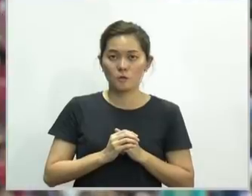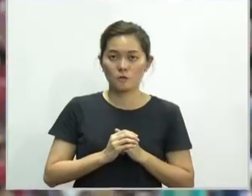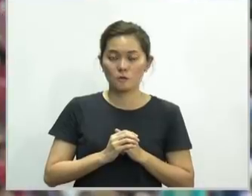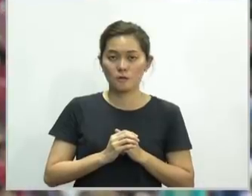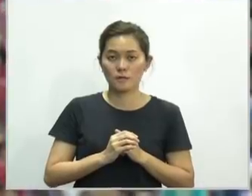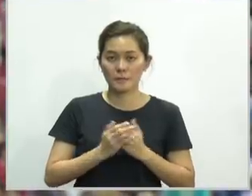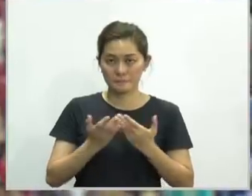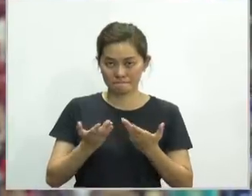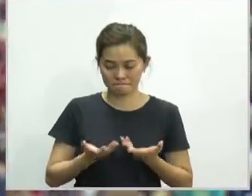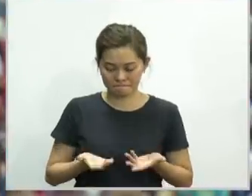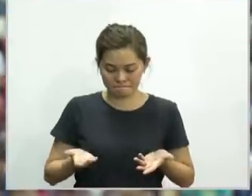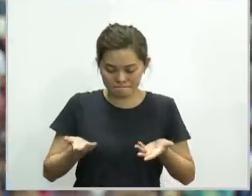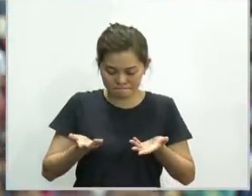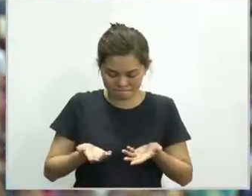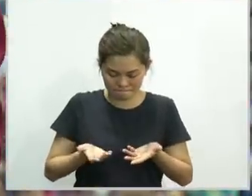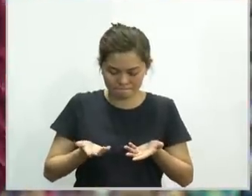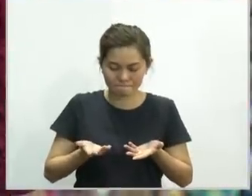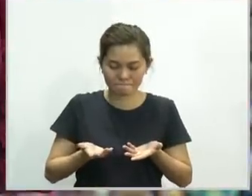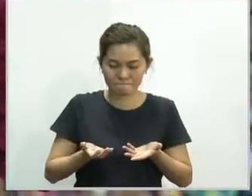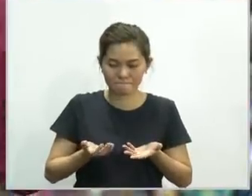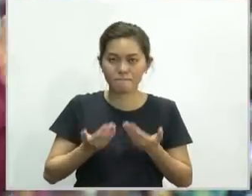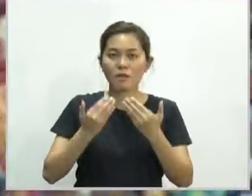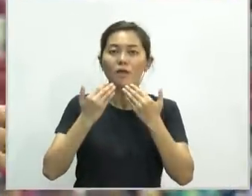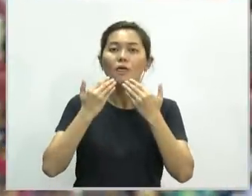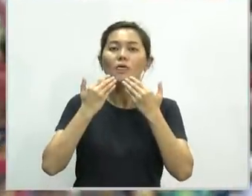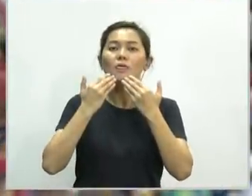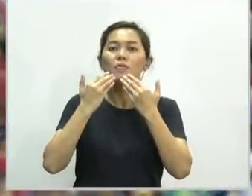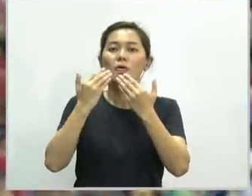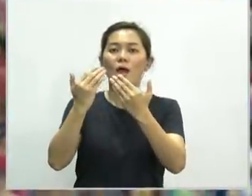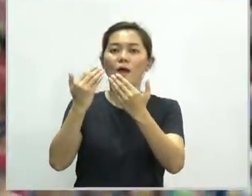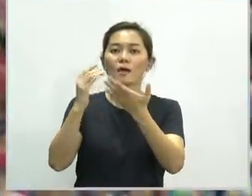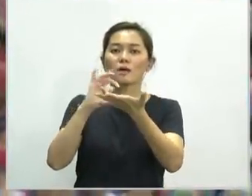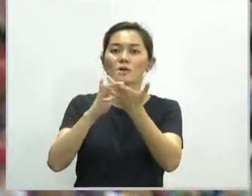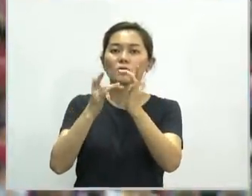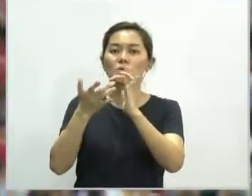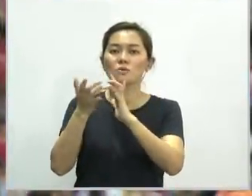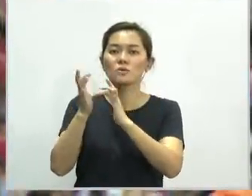Here's the prayer. Thank you, Jesus,